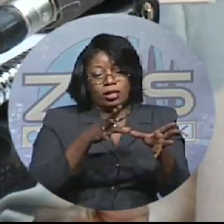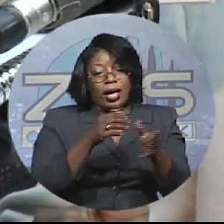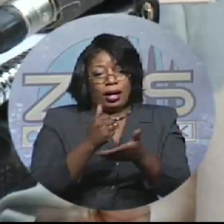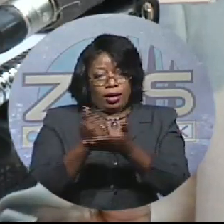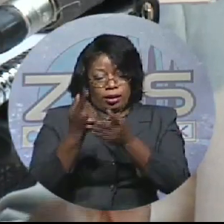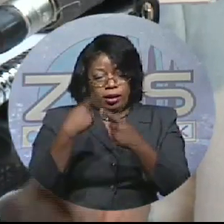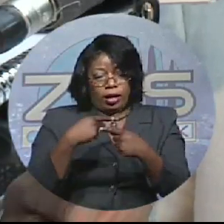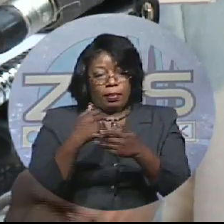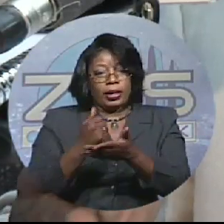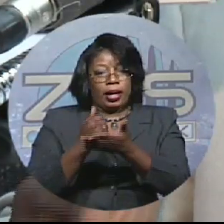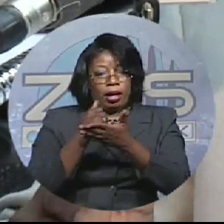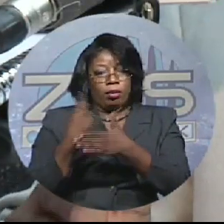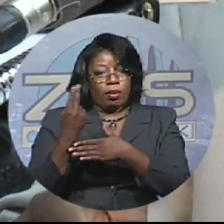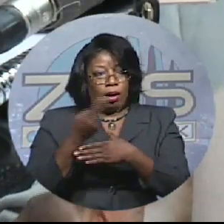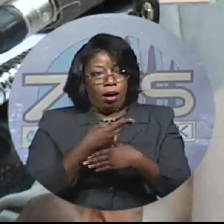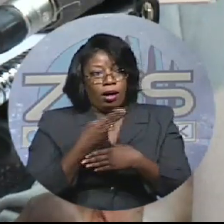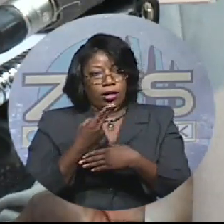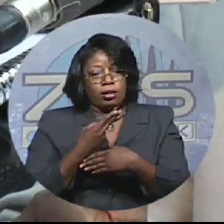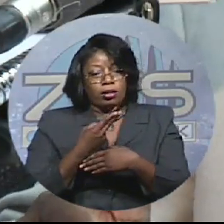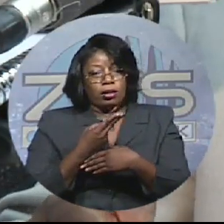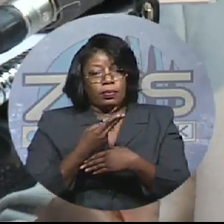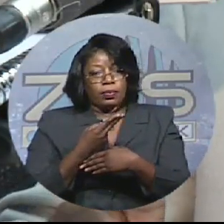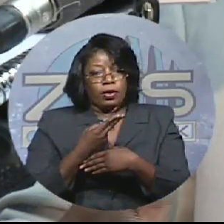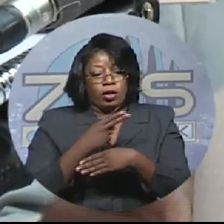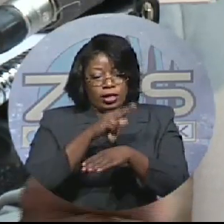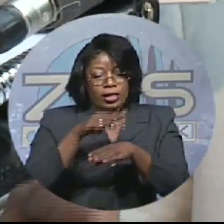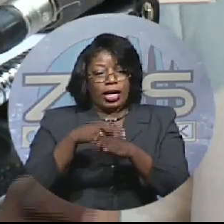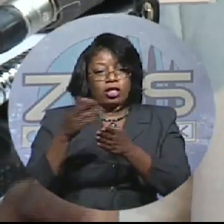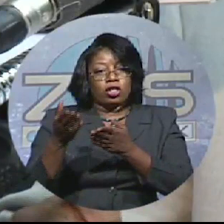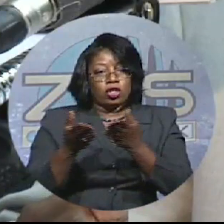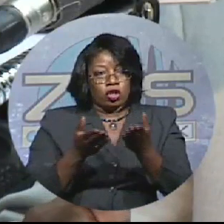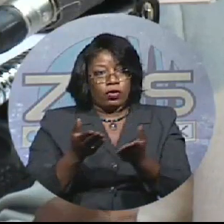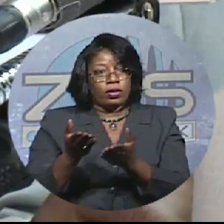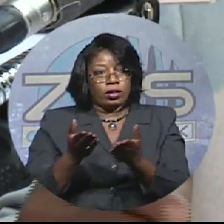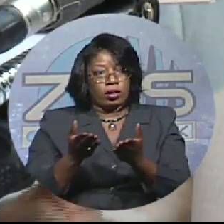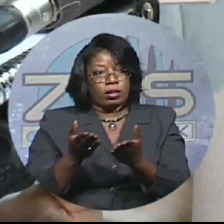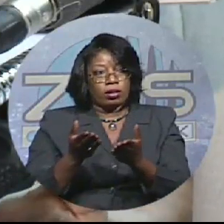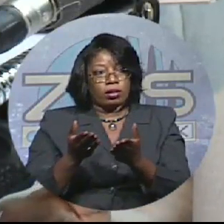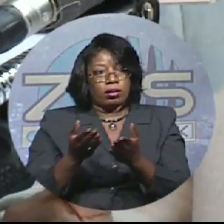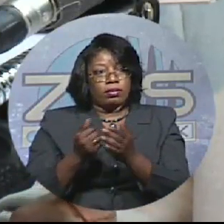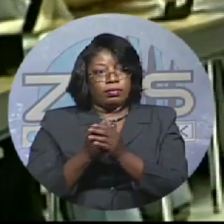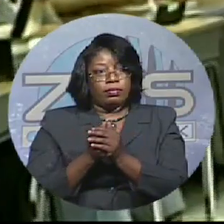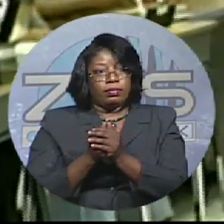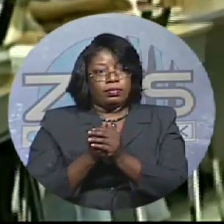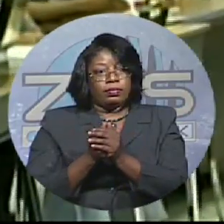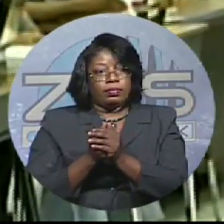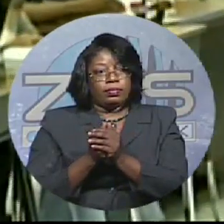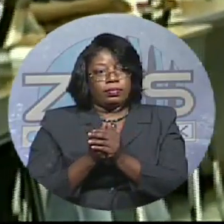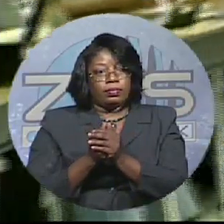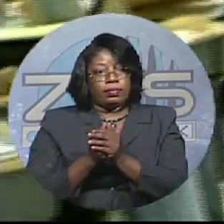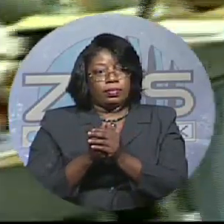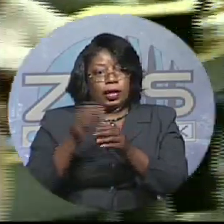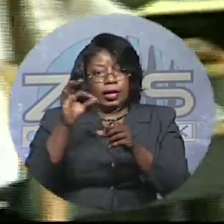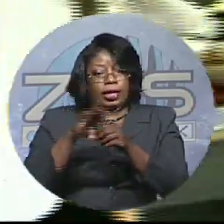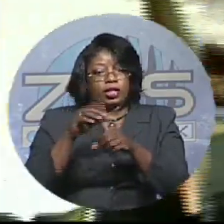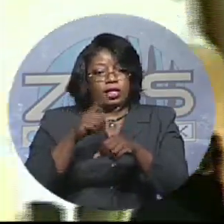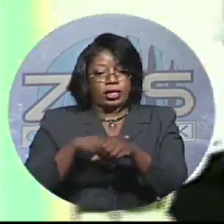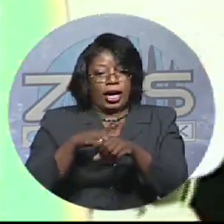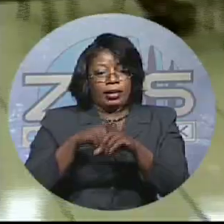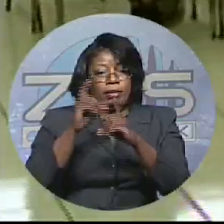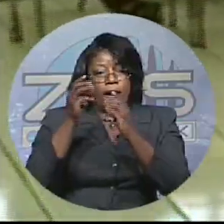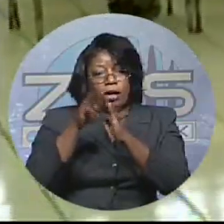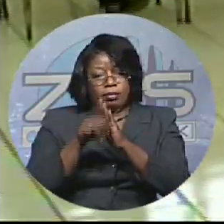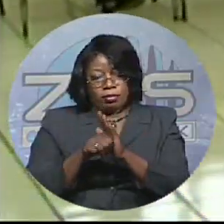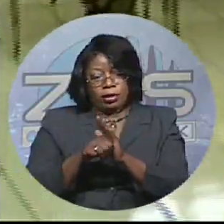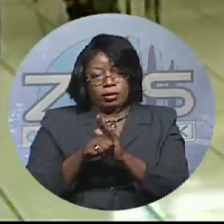exercise. This is really truly national service and is bigger than any ministry or department. During the election period, the department